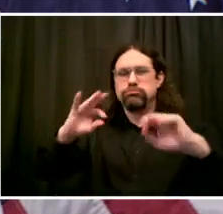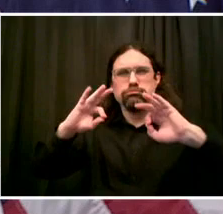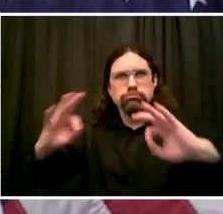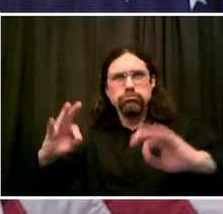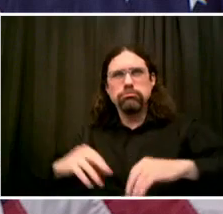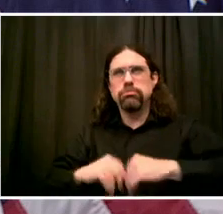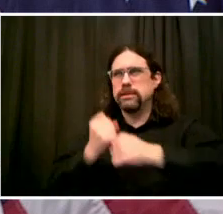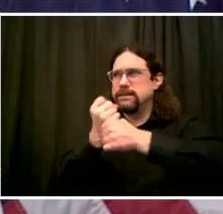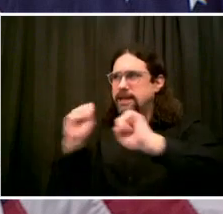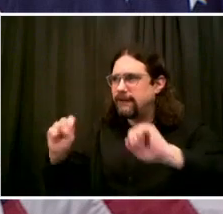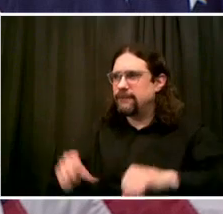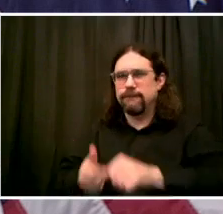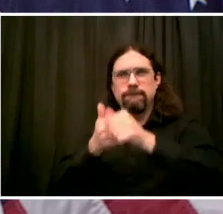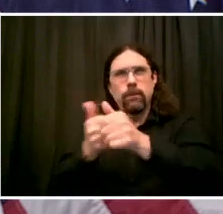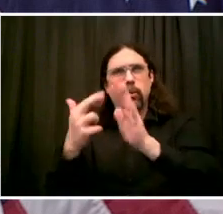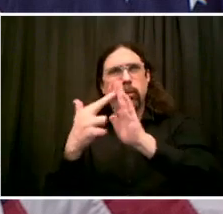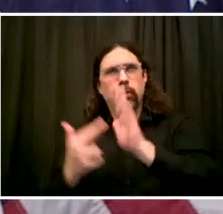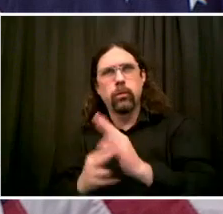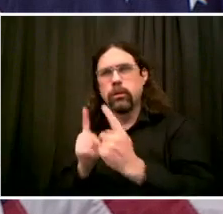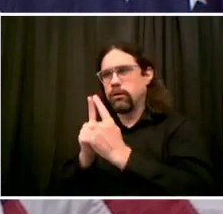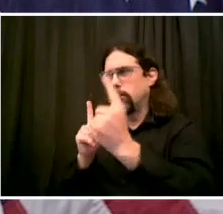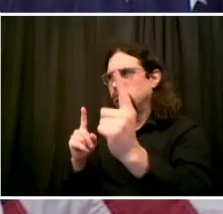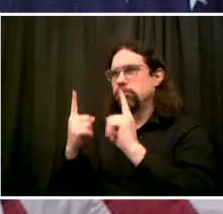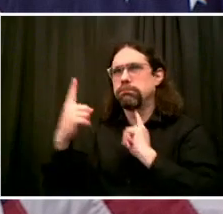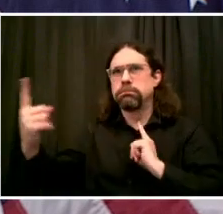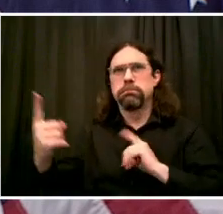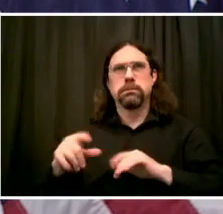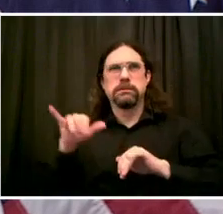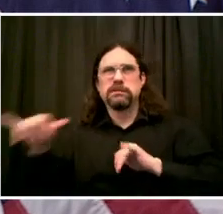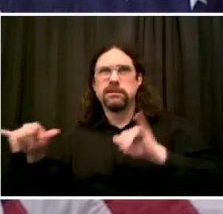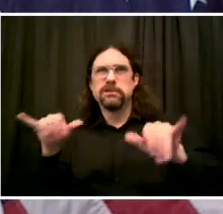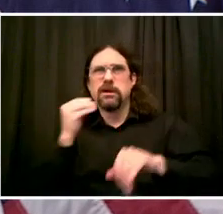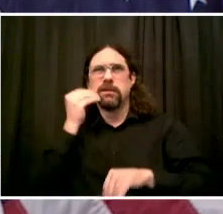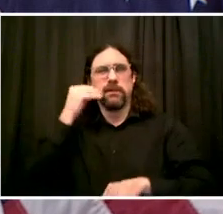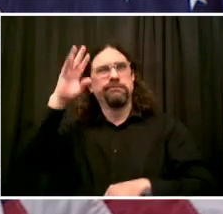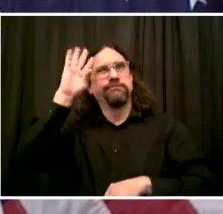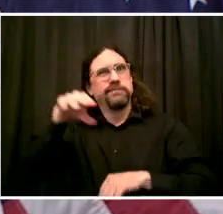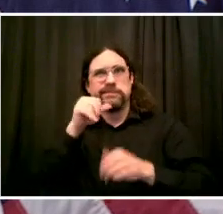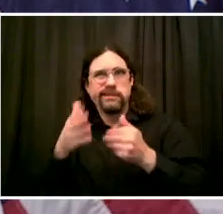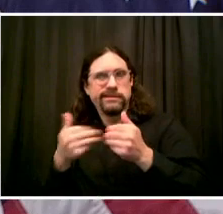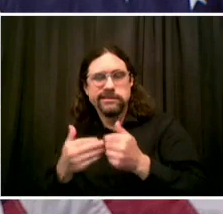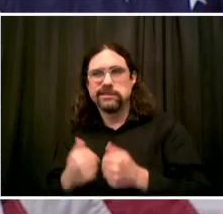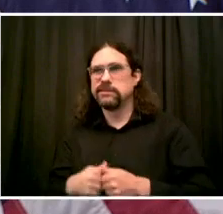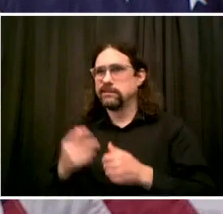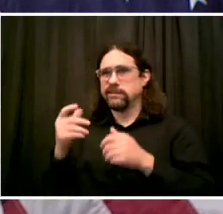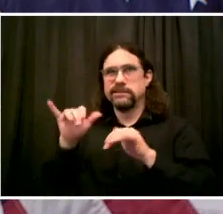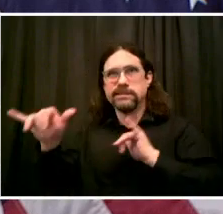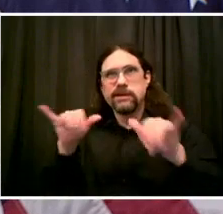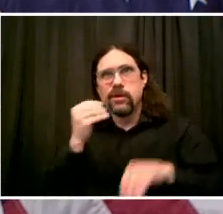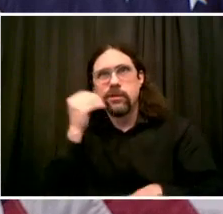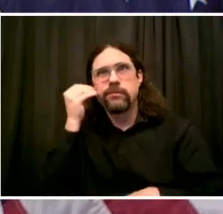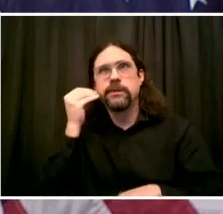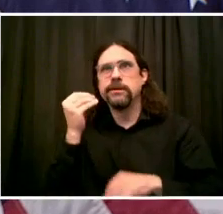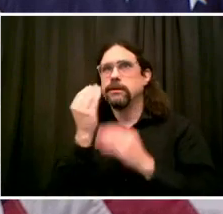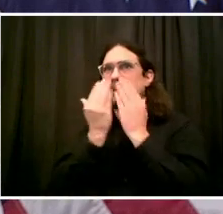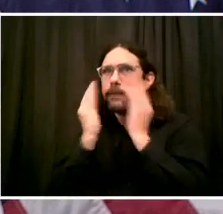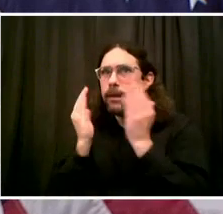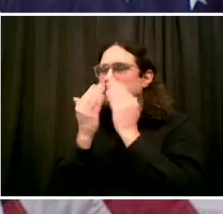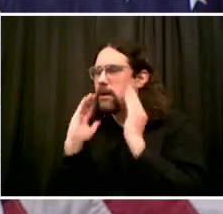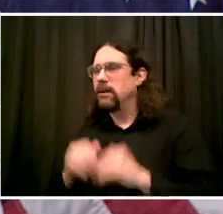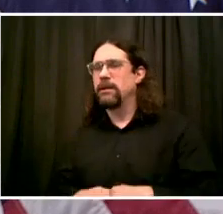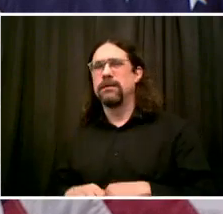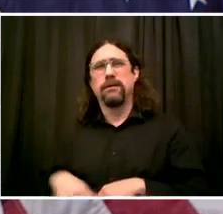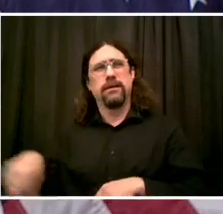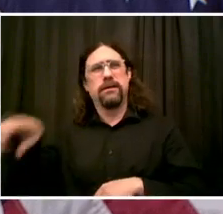wear a face covering all the time isn't easy, but New Yorkers have done it overwhelmingly and consistently with a lot of strength, a lot of